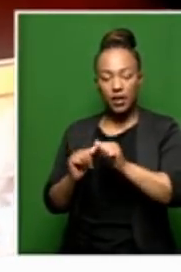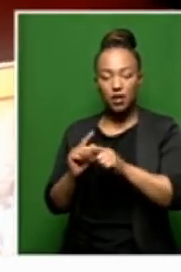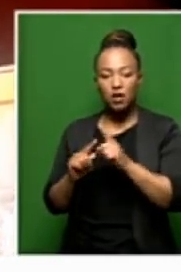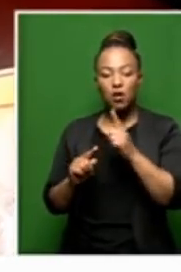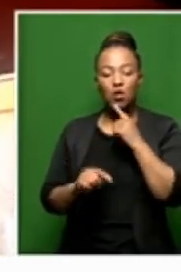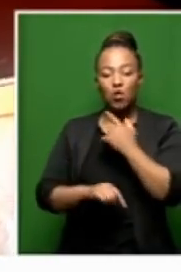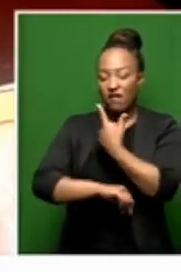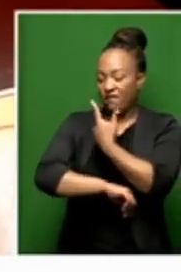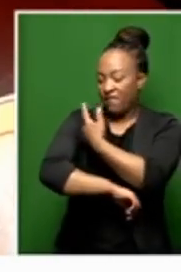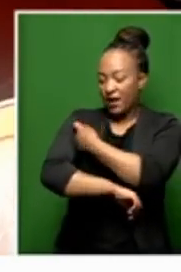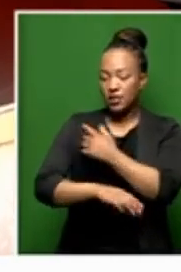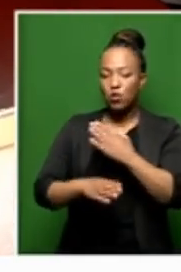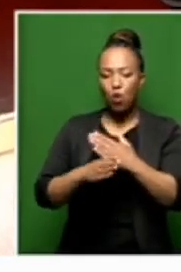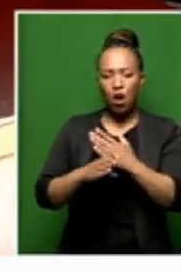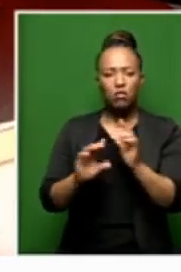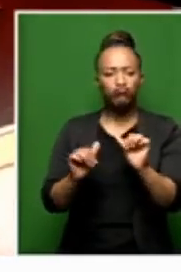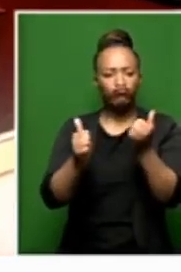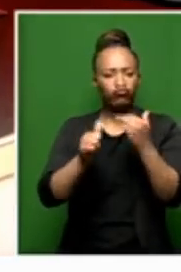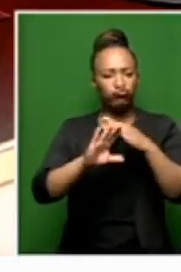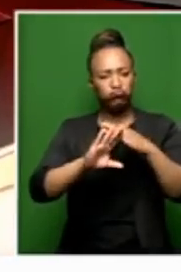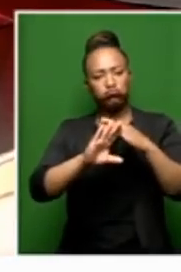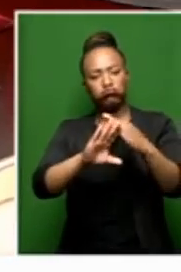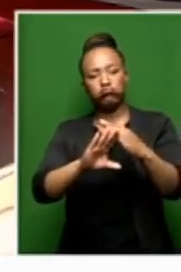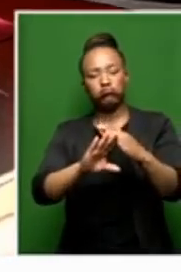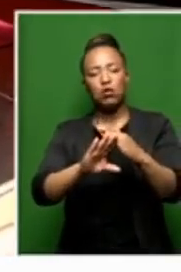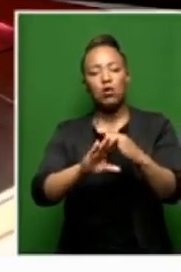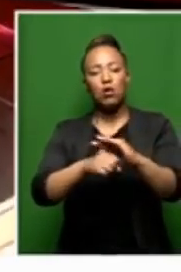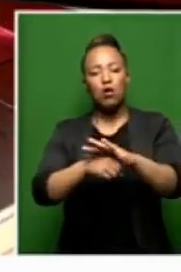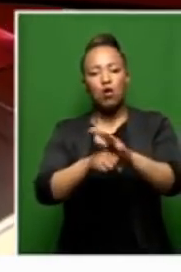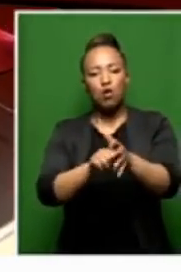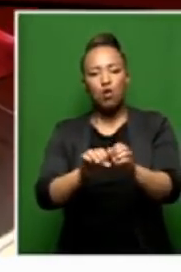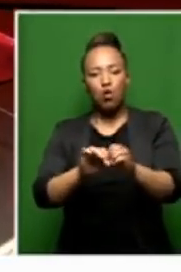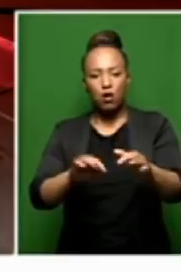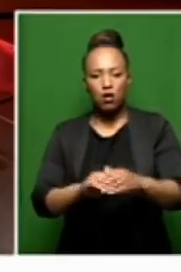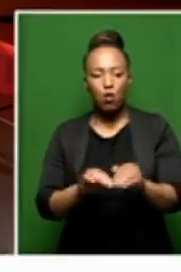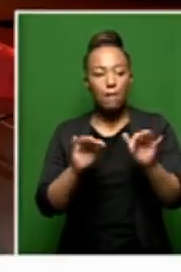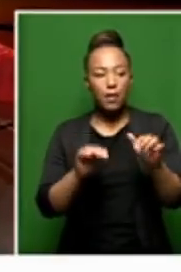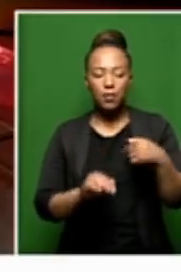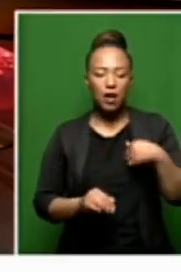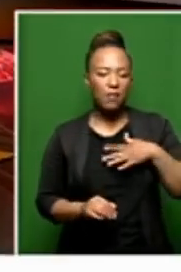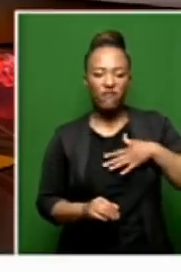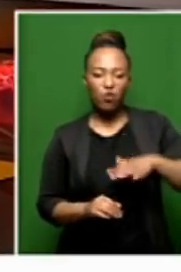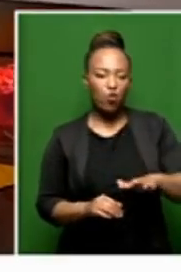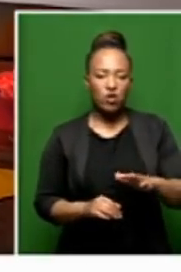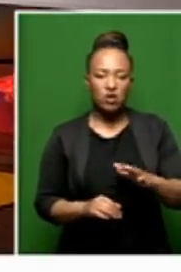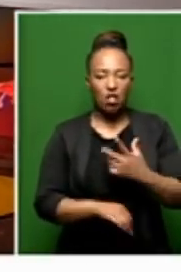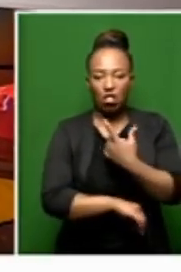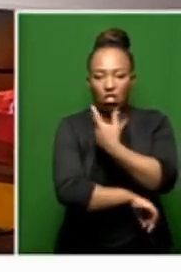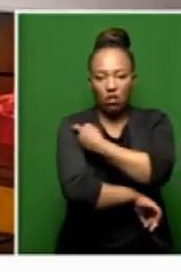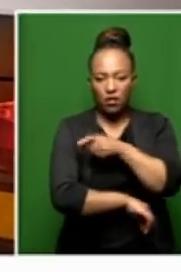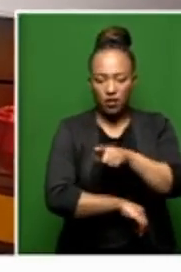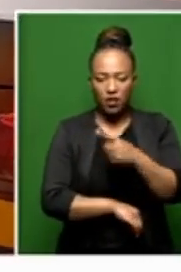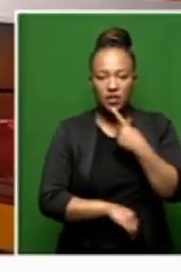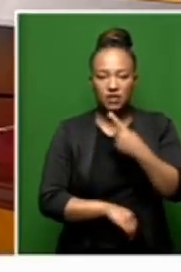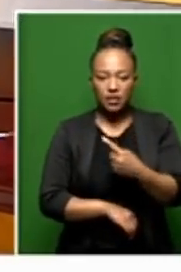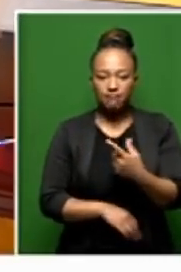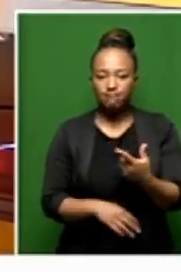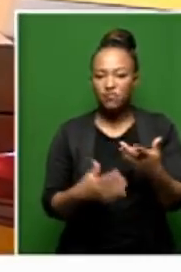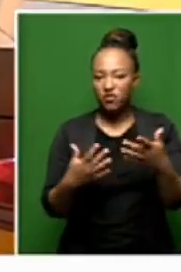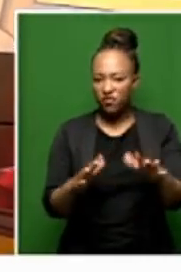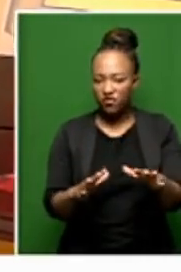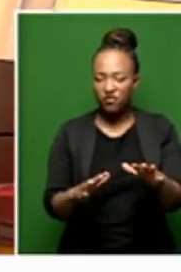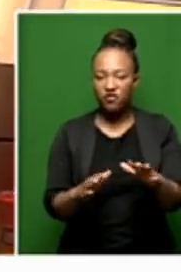the vaccines, Professor, those who are skeptical of vaccines overall would say there's now talk